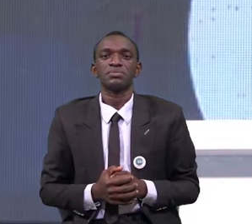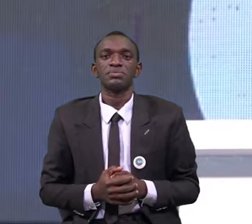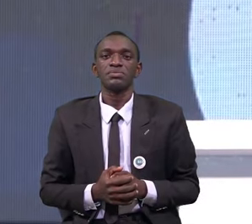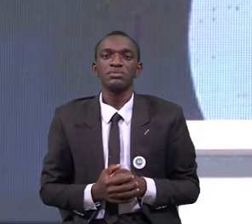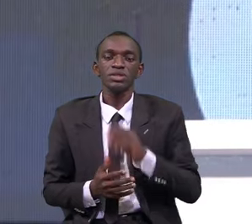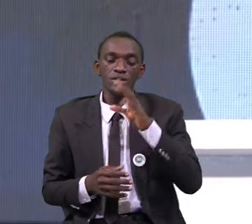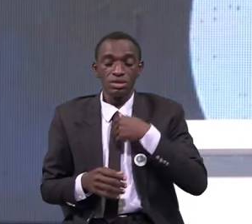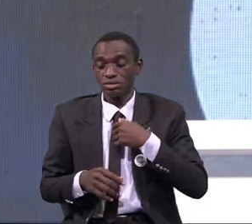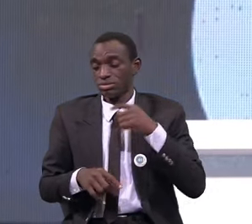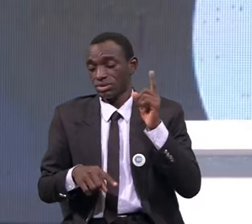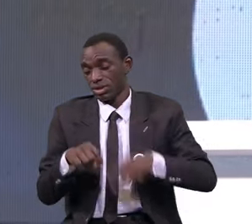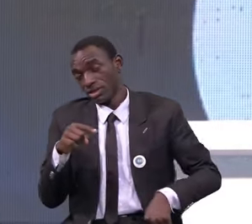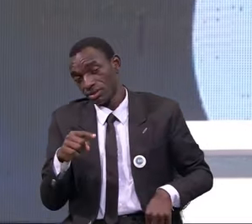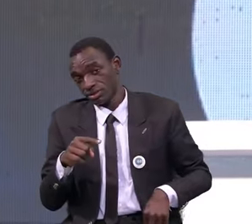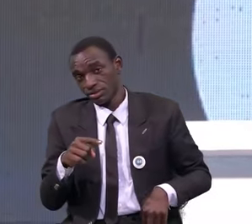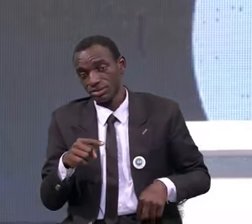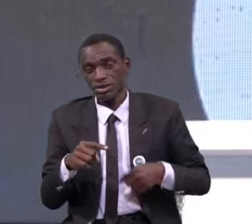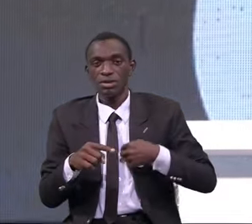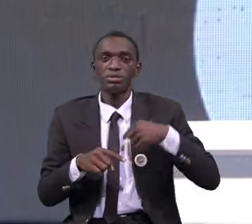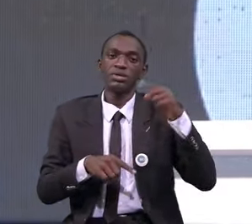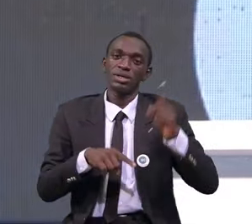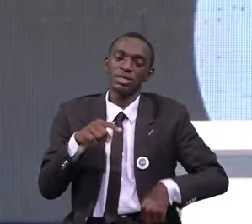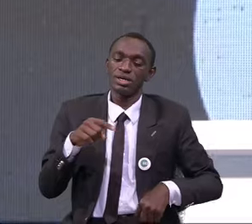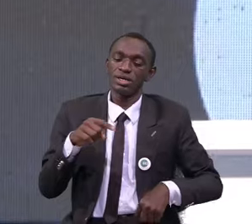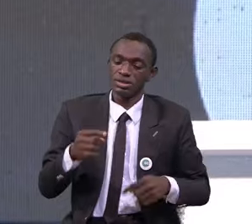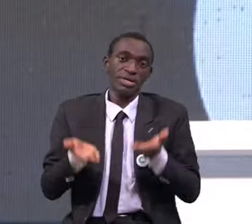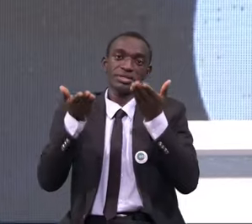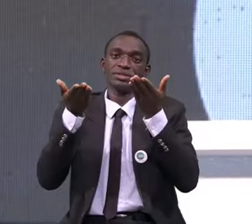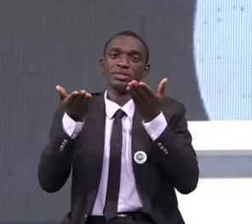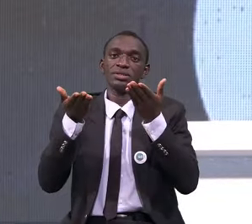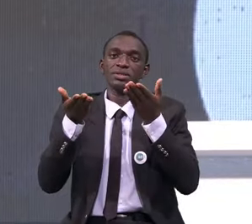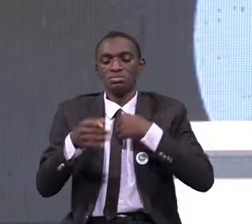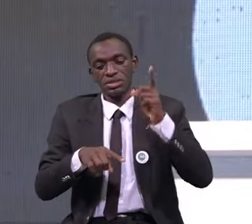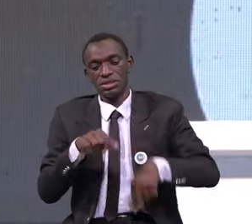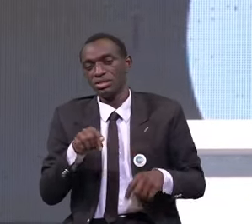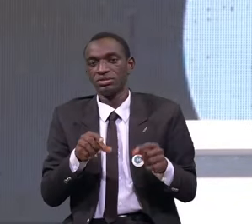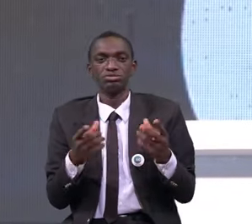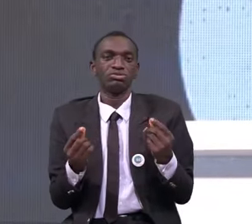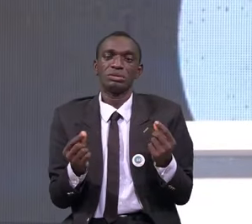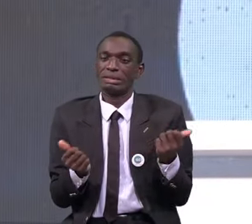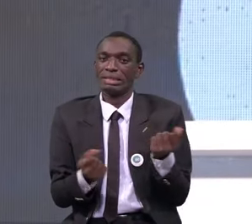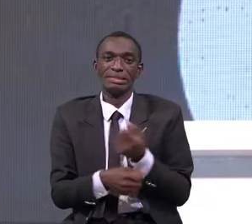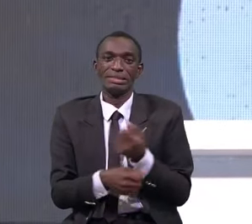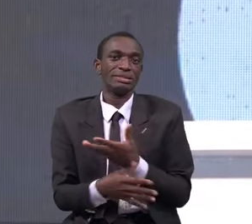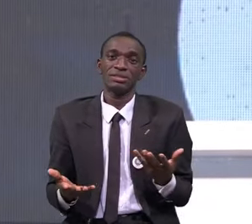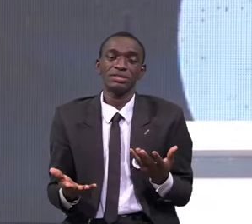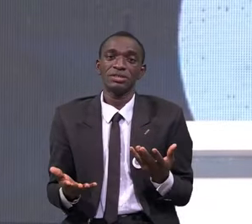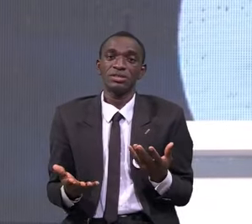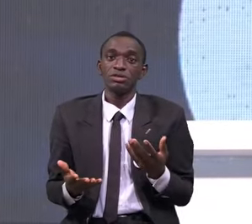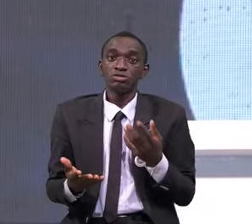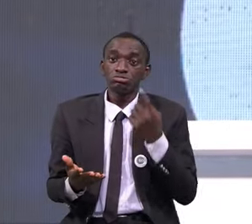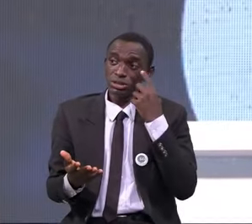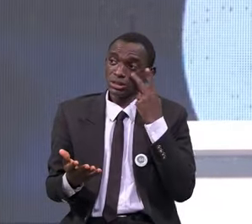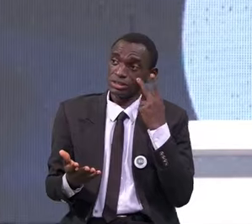I cannot. I cannot rise. I cannot do anything. Did you hear the testimony of